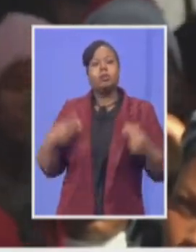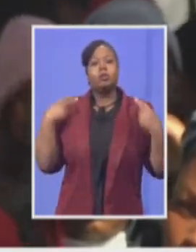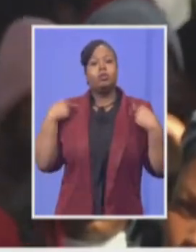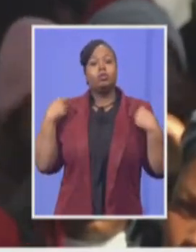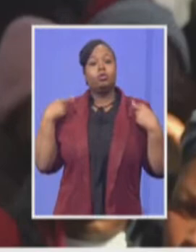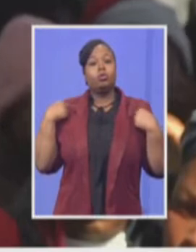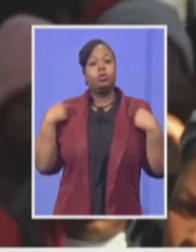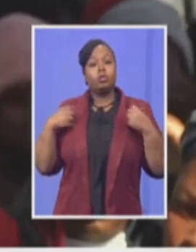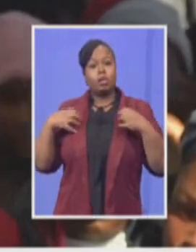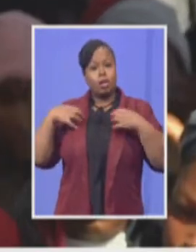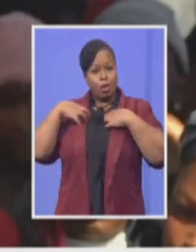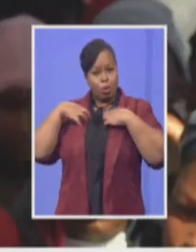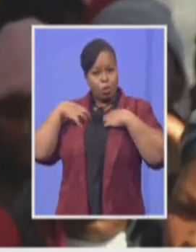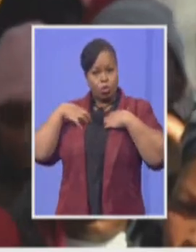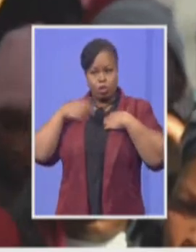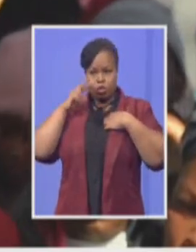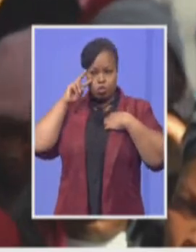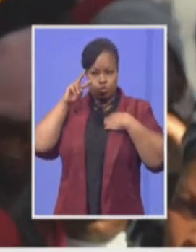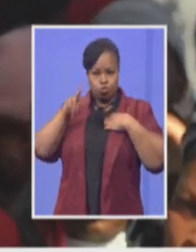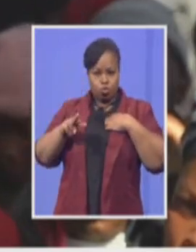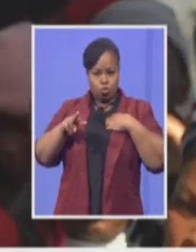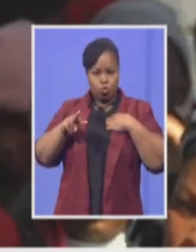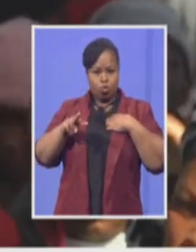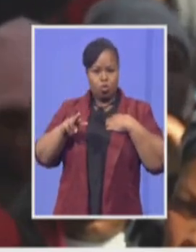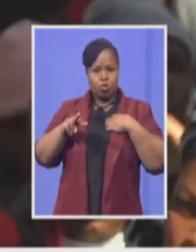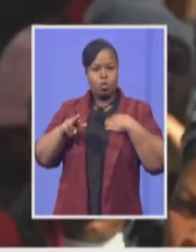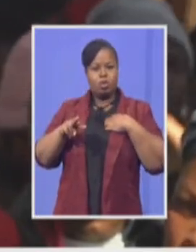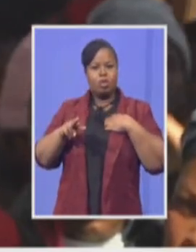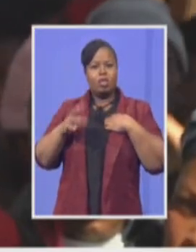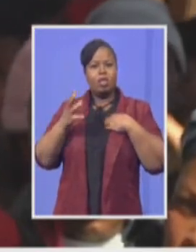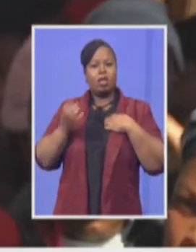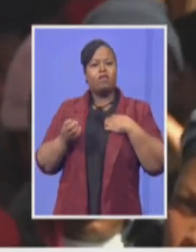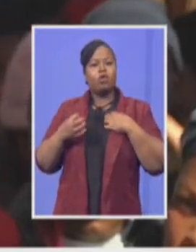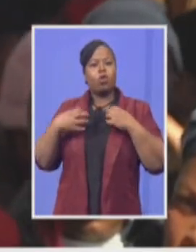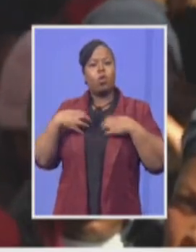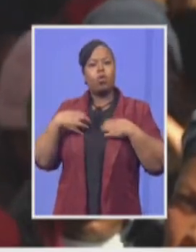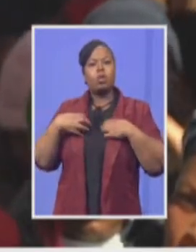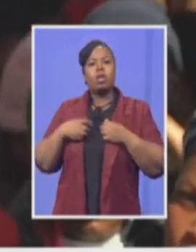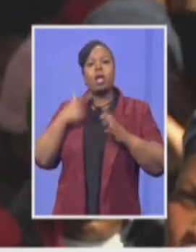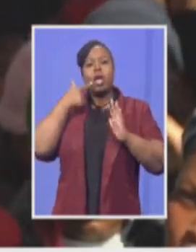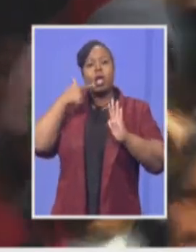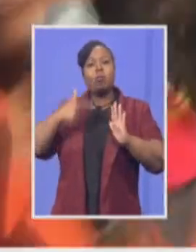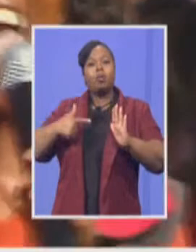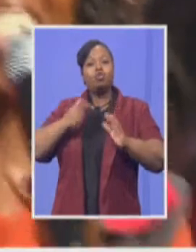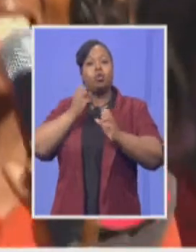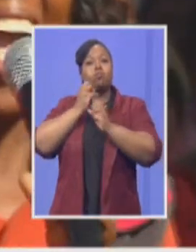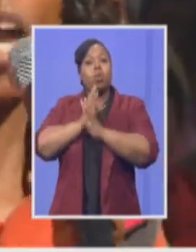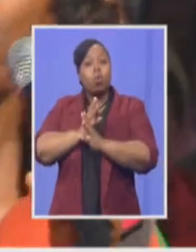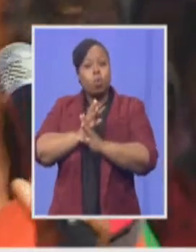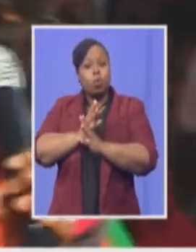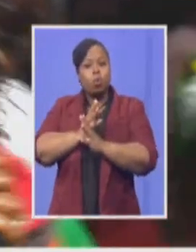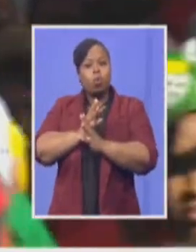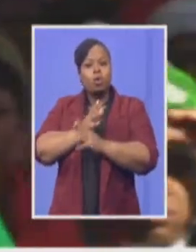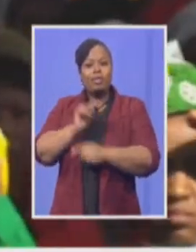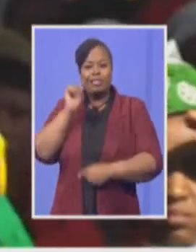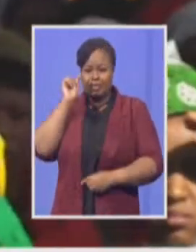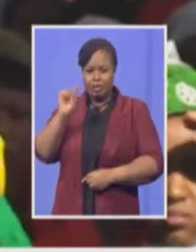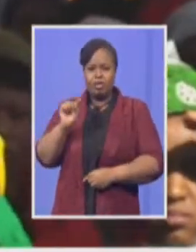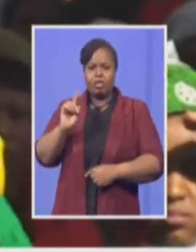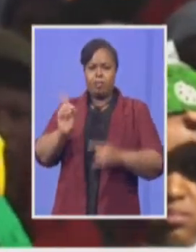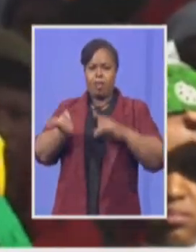wala sihlala khona bababona. They had homemade petrol bombs. Yashaya kwi-window